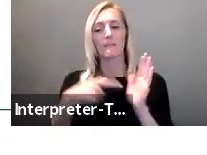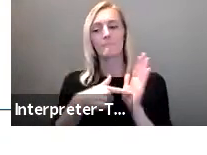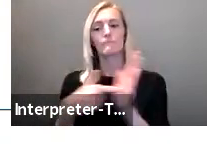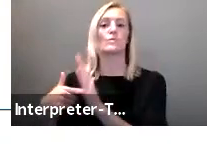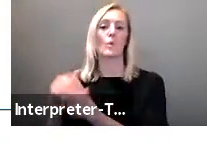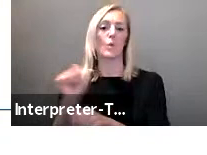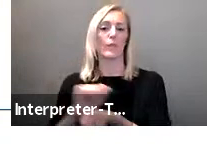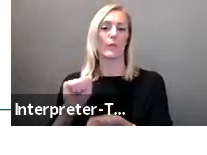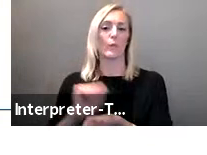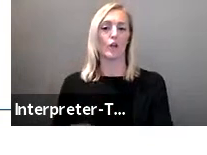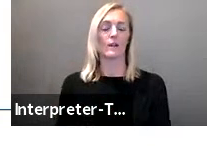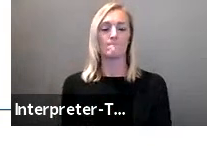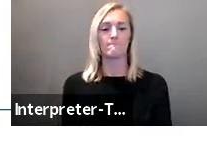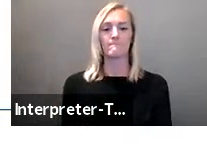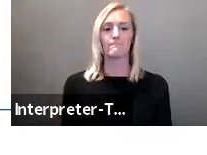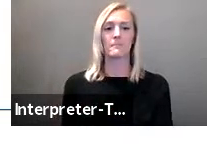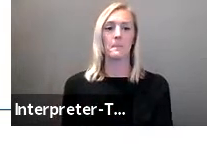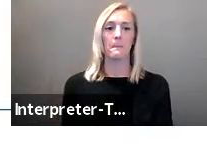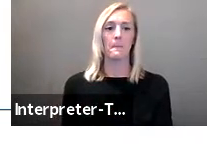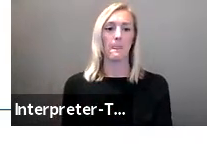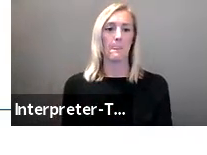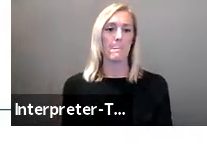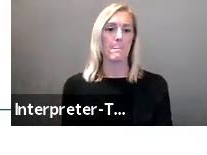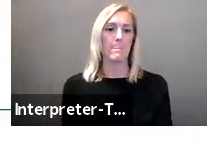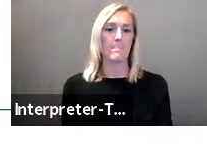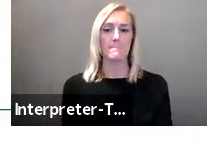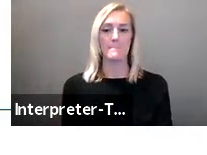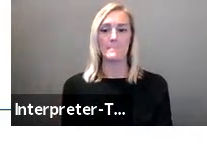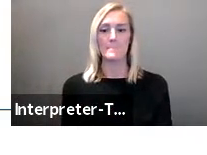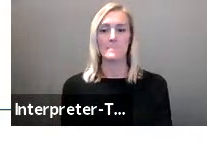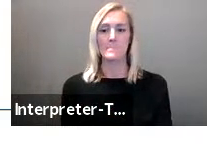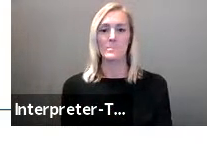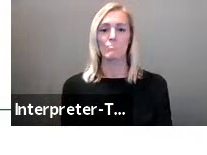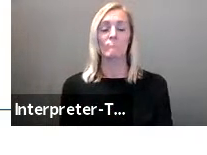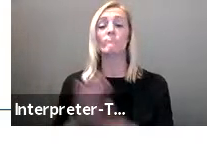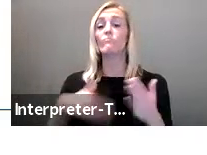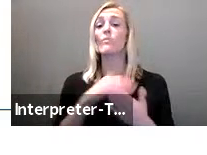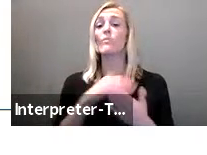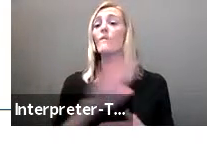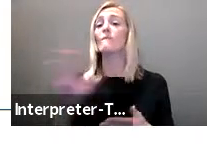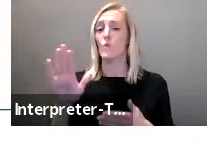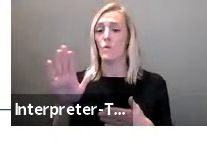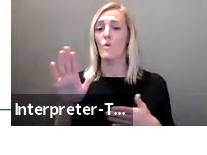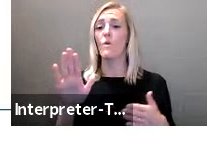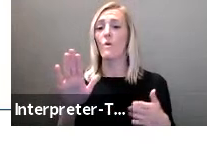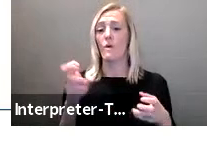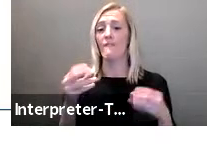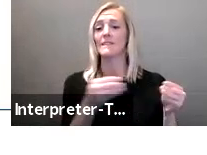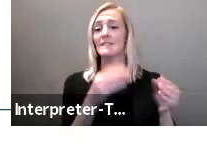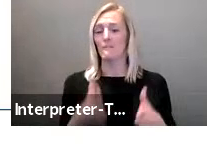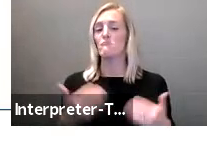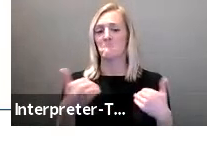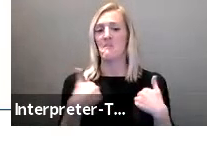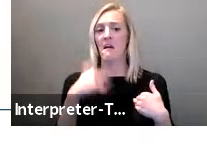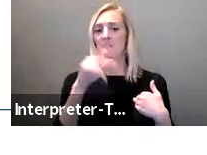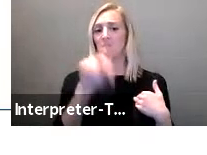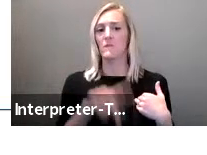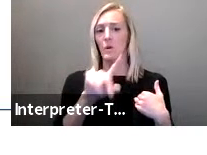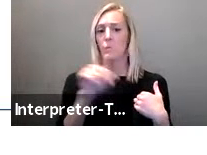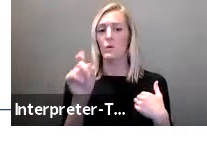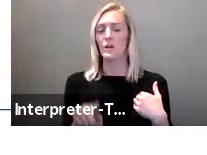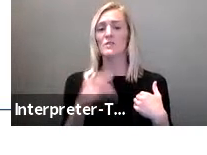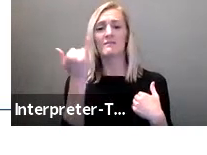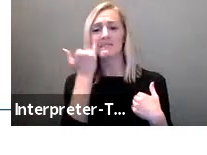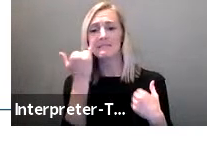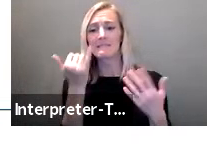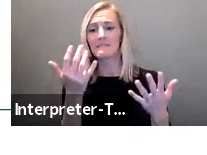happening. We do, all of your facilitators have these. If it would be helpful during the breakout groups to look at this information, they